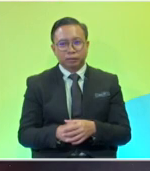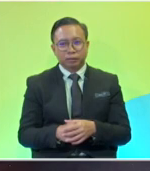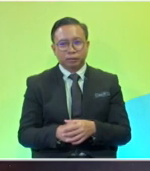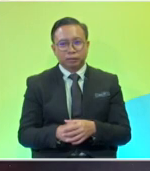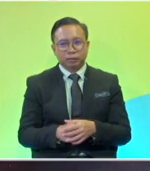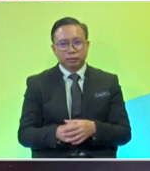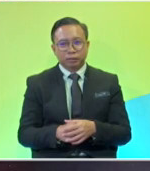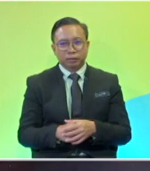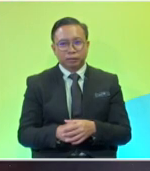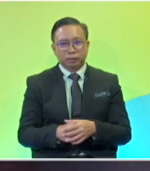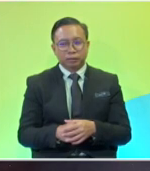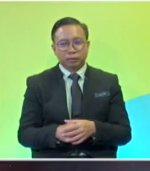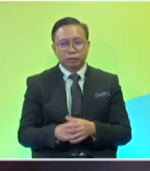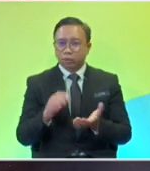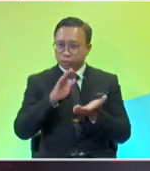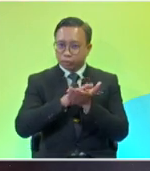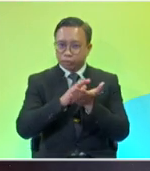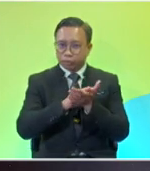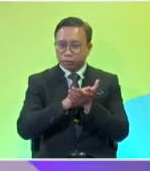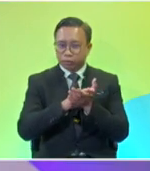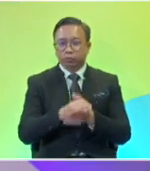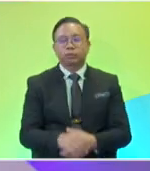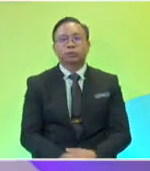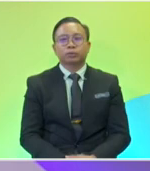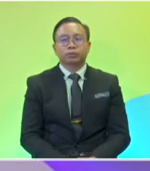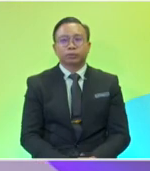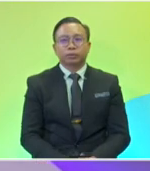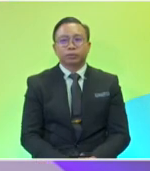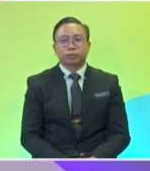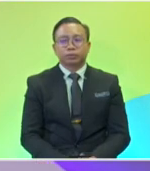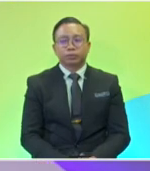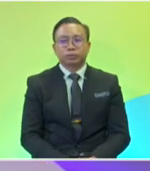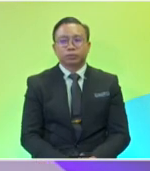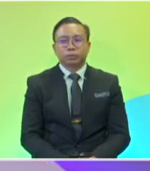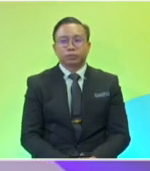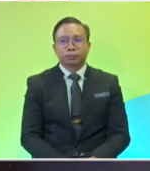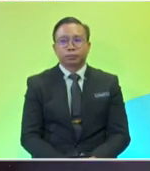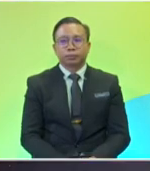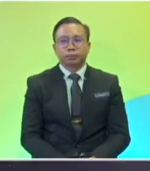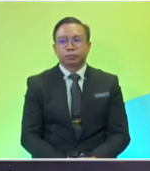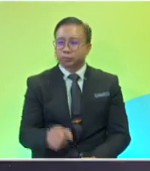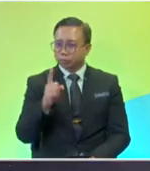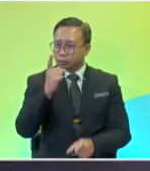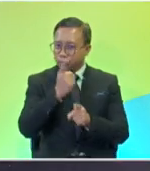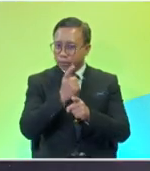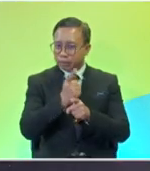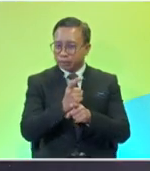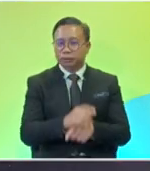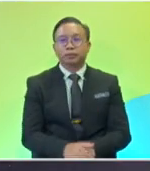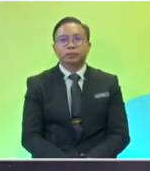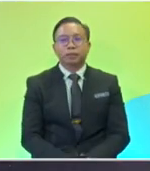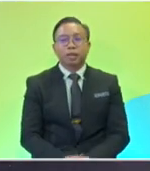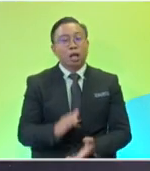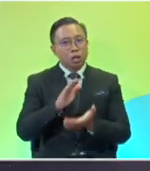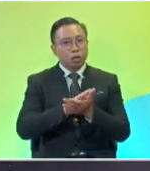not library. It's a school. Yes, it's a school. It's a school. It's a school. You are right. Yay! Okay. School